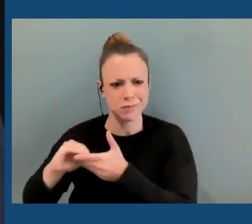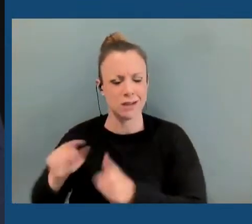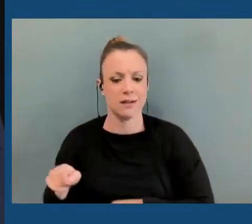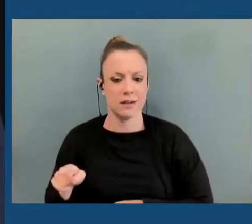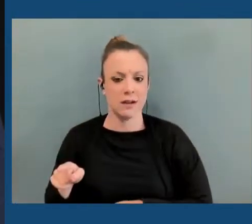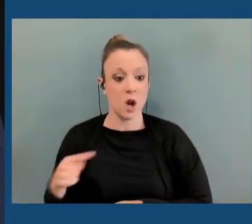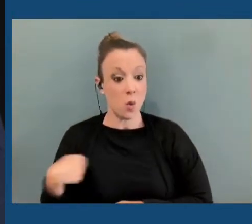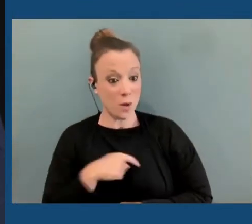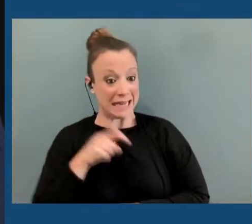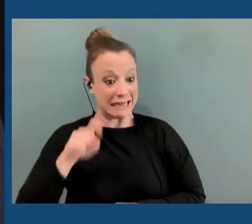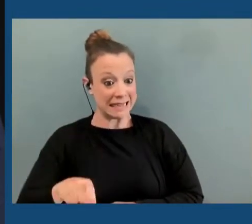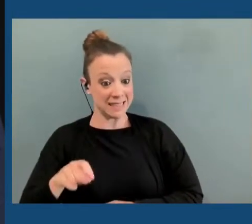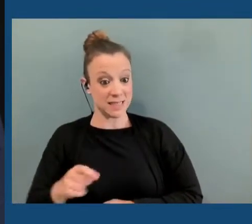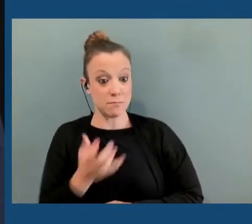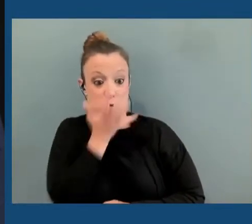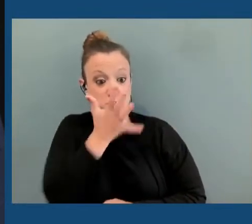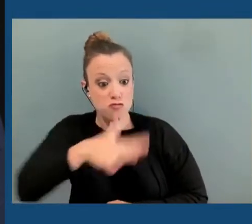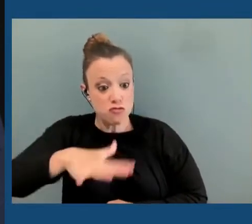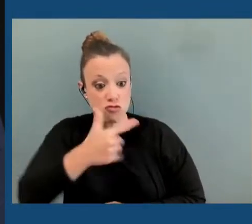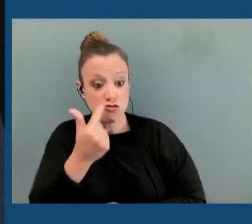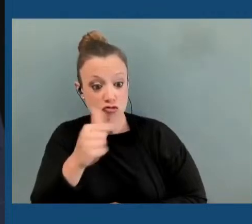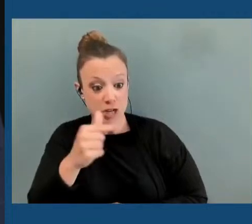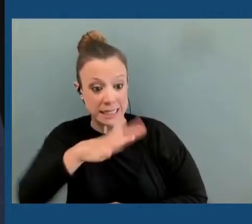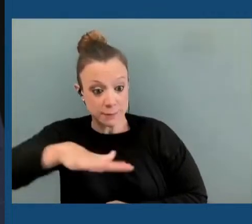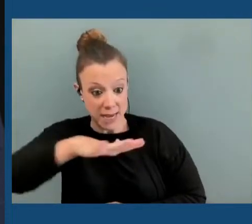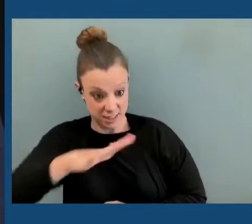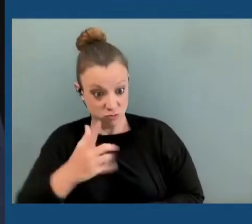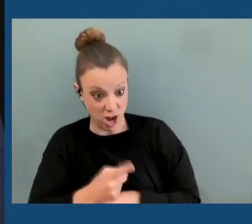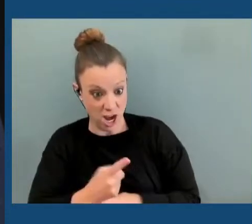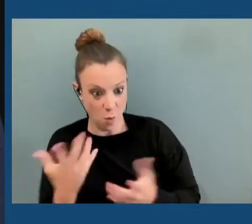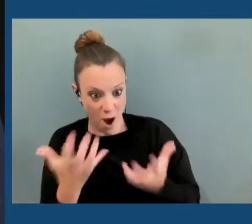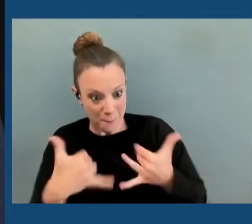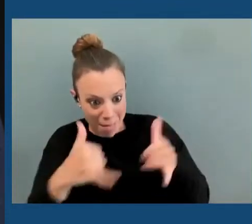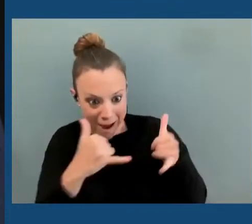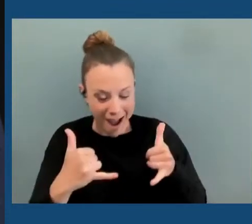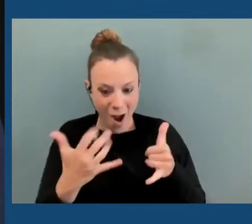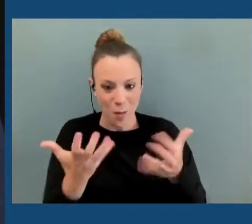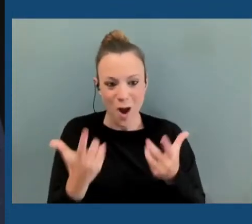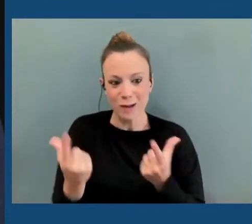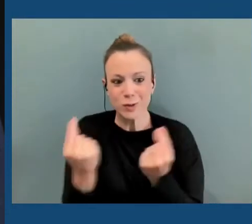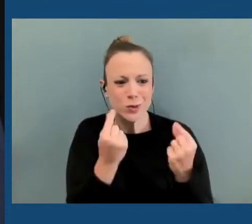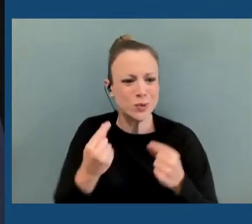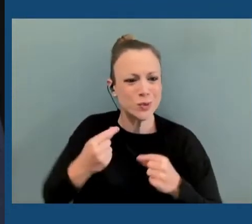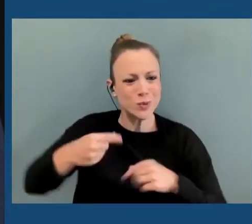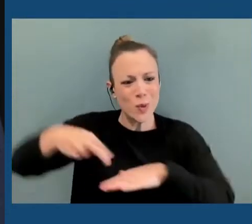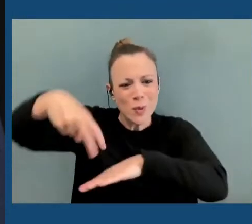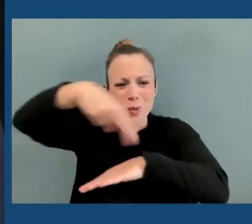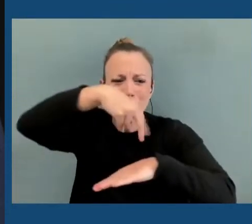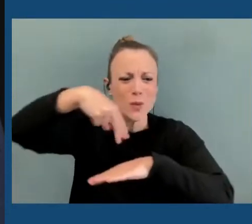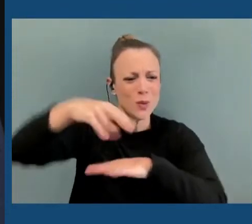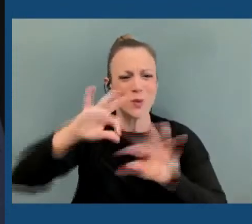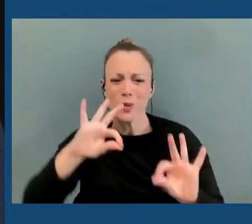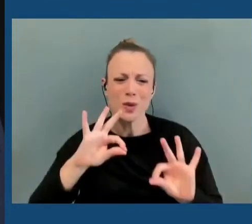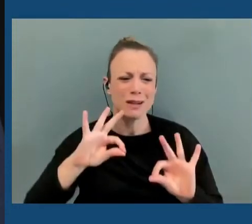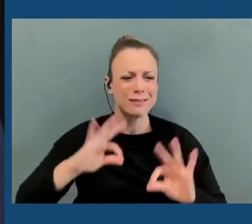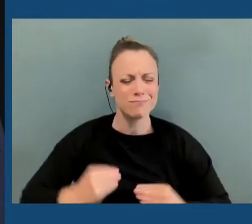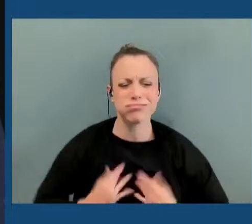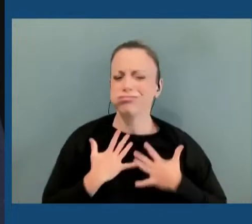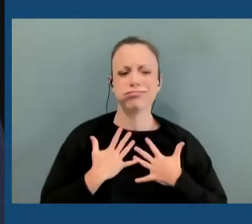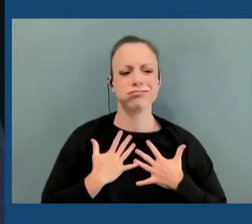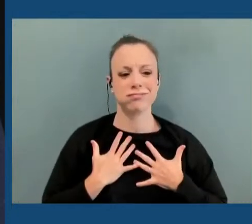set aside, right? Need to be able to just play a little bit, walk around barefoot on the grass, recharges the